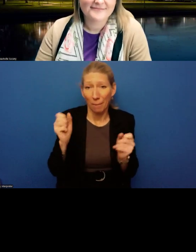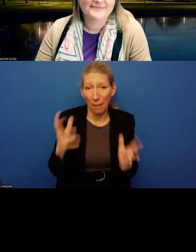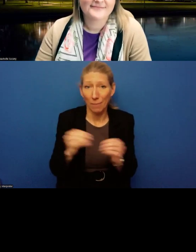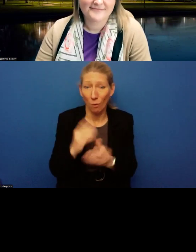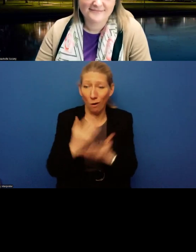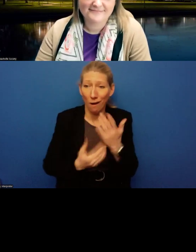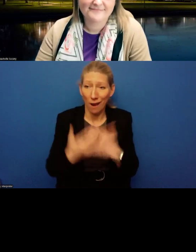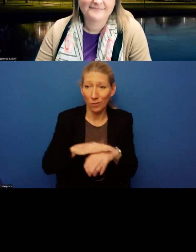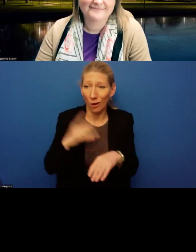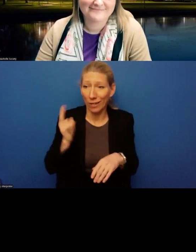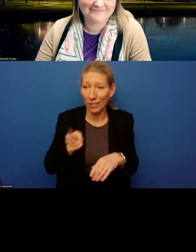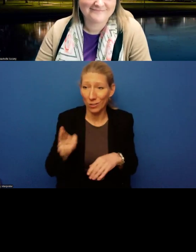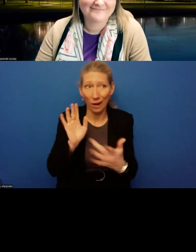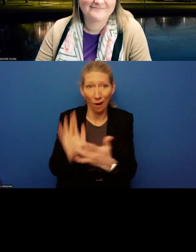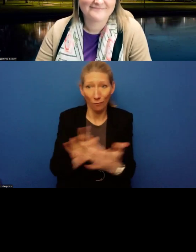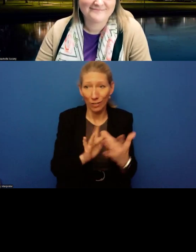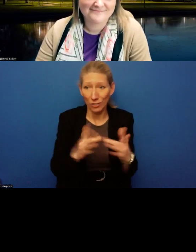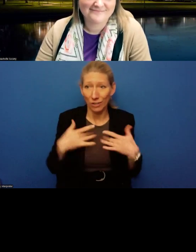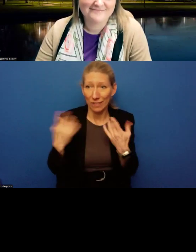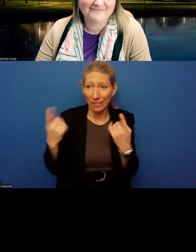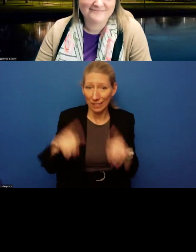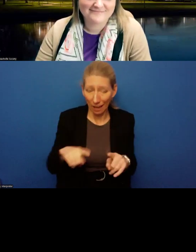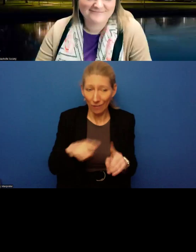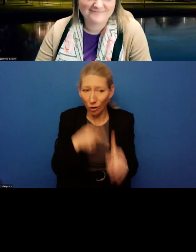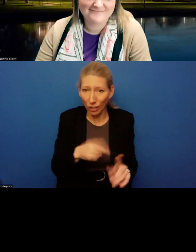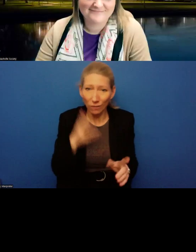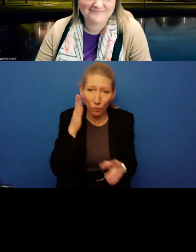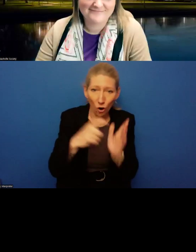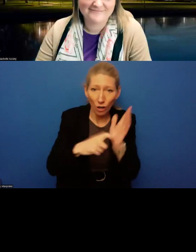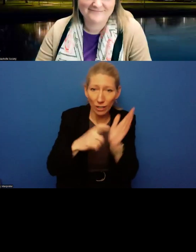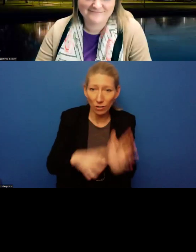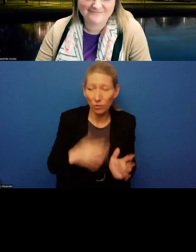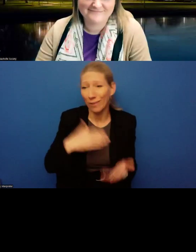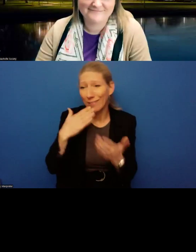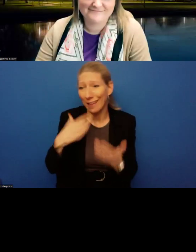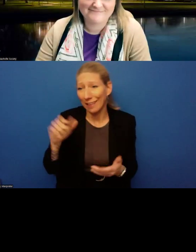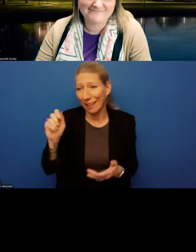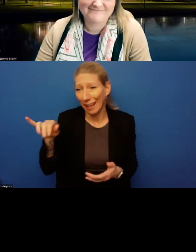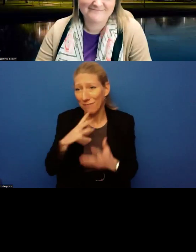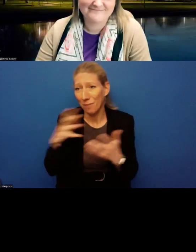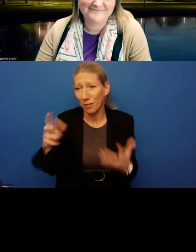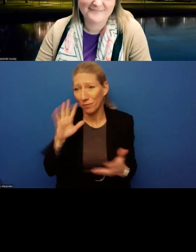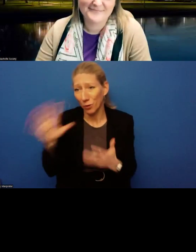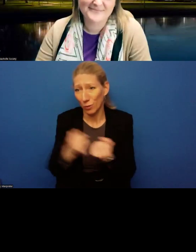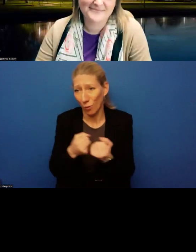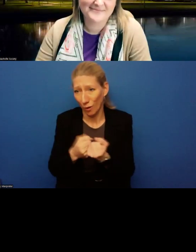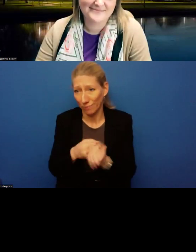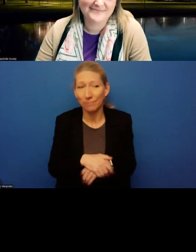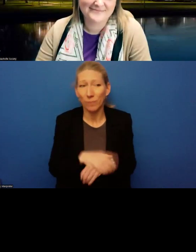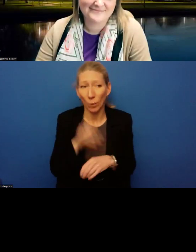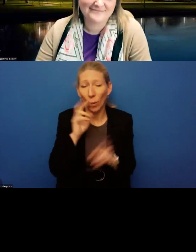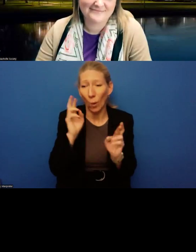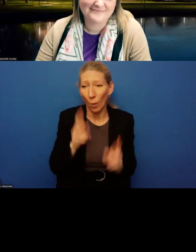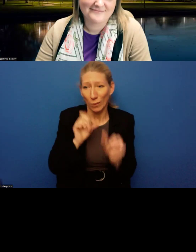events targeting at young future archaeologists, and we thank the AIA very much for its support. We hope you'll continue